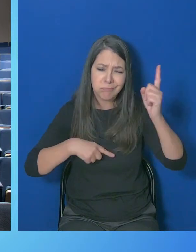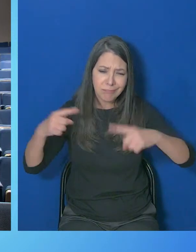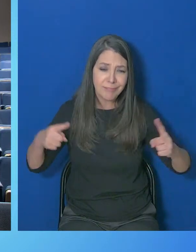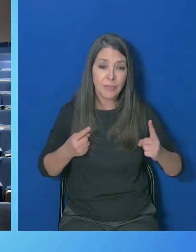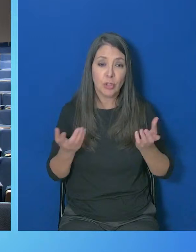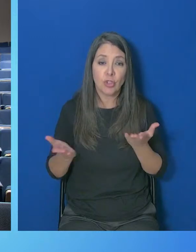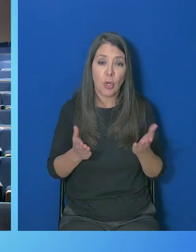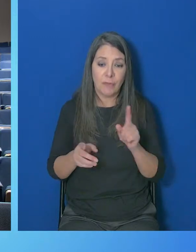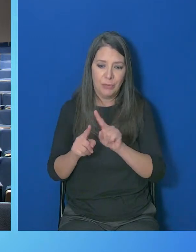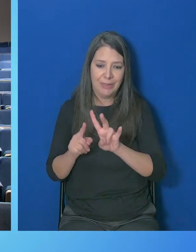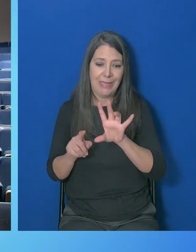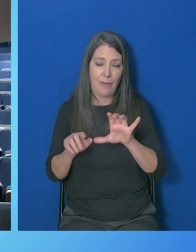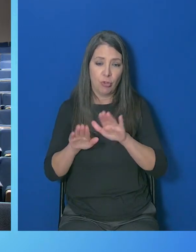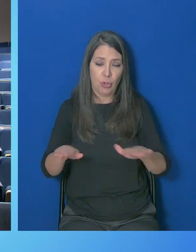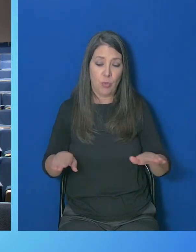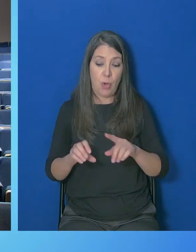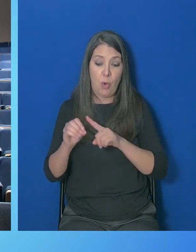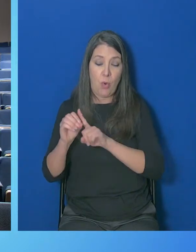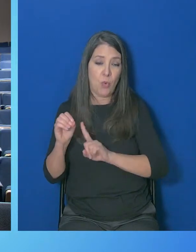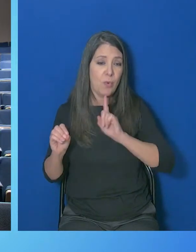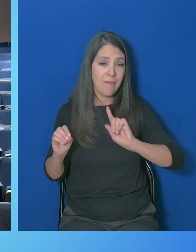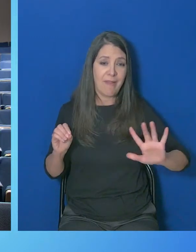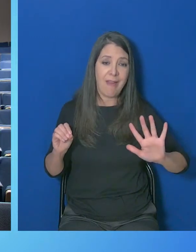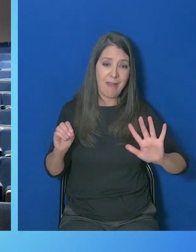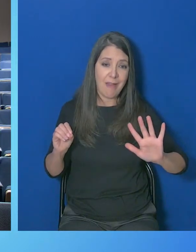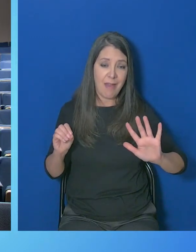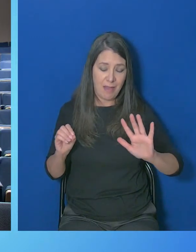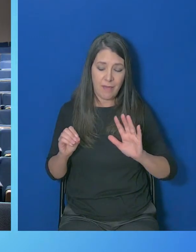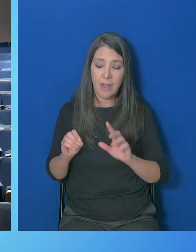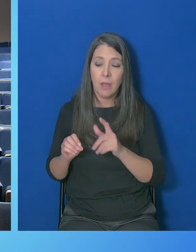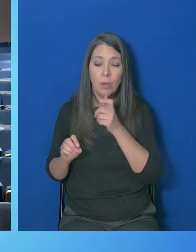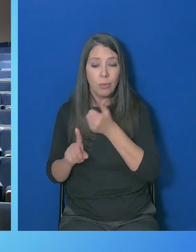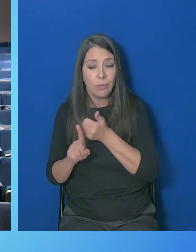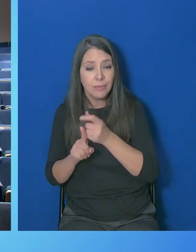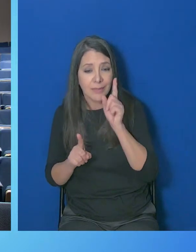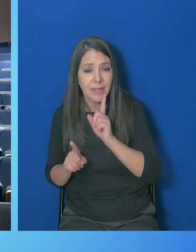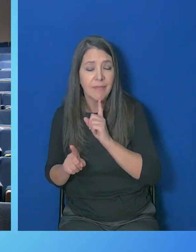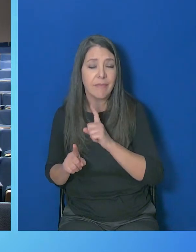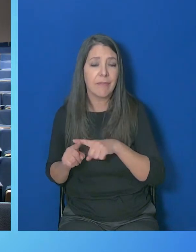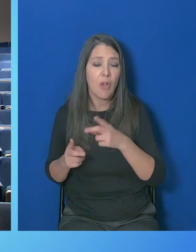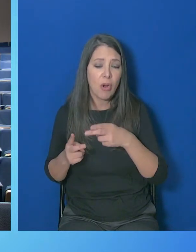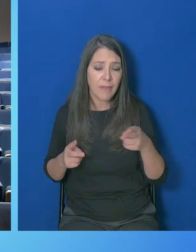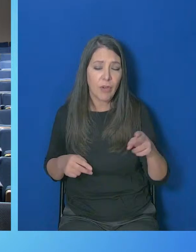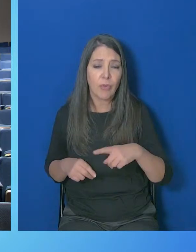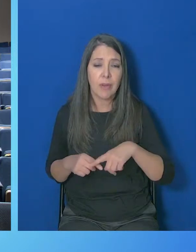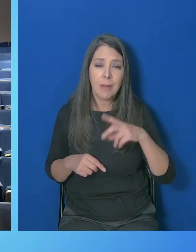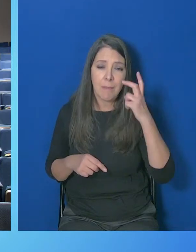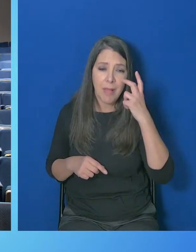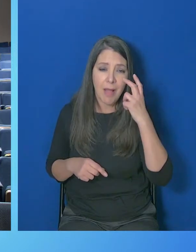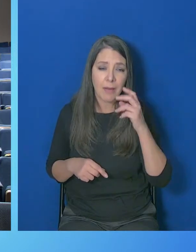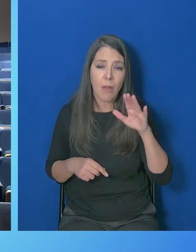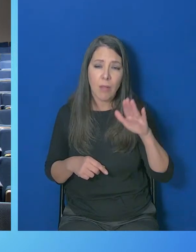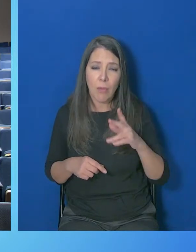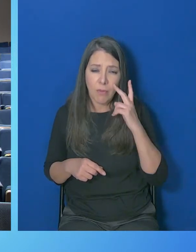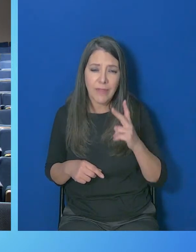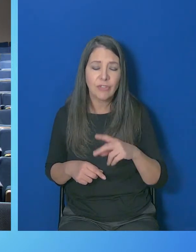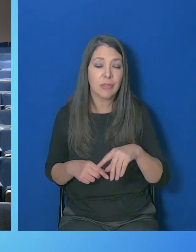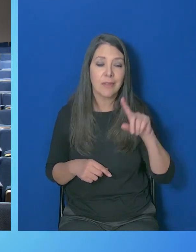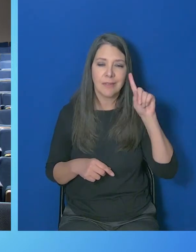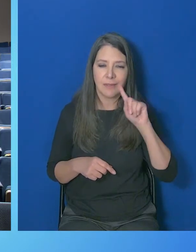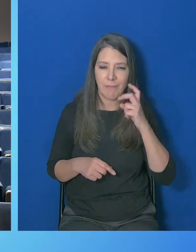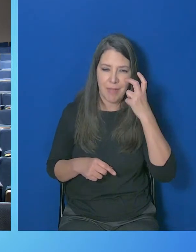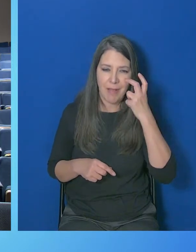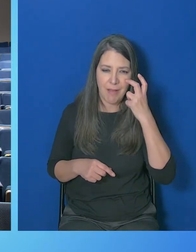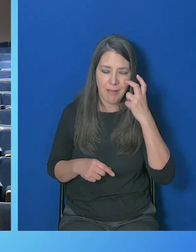children birth to age 5 who are deaf, hard of hearing, blind, low vision, and deafblind. We